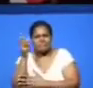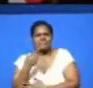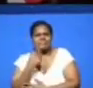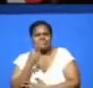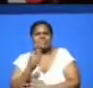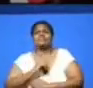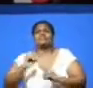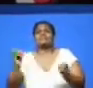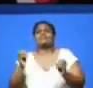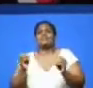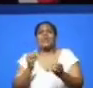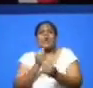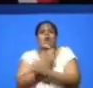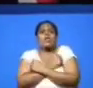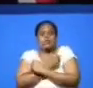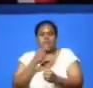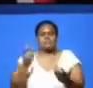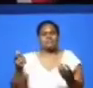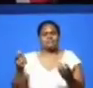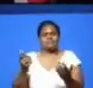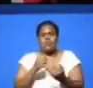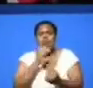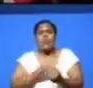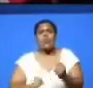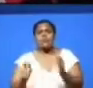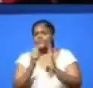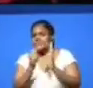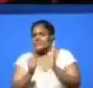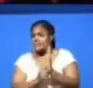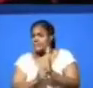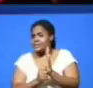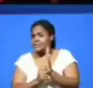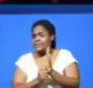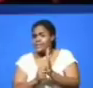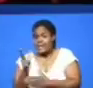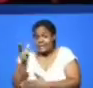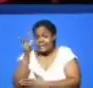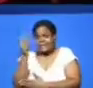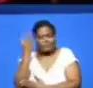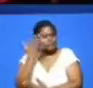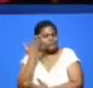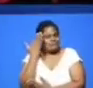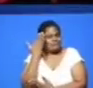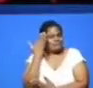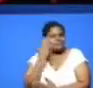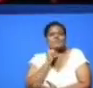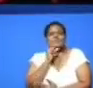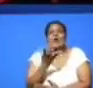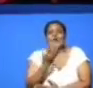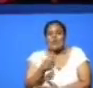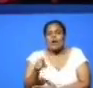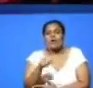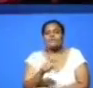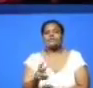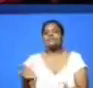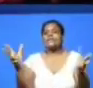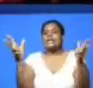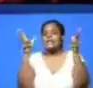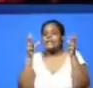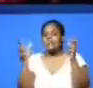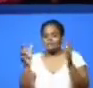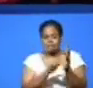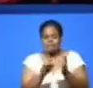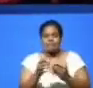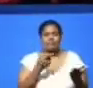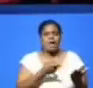is no love in the Old Testament. The devil does not want you to hear the word of God.